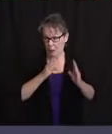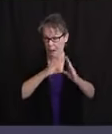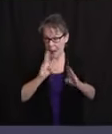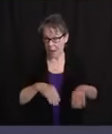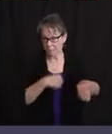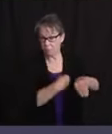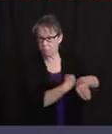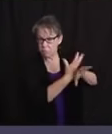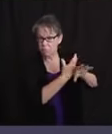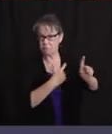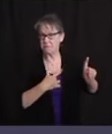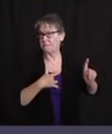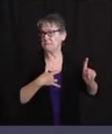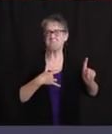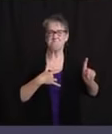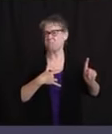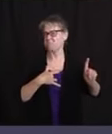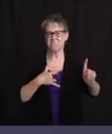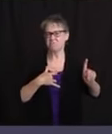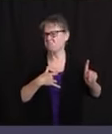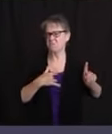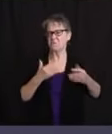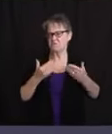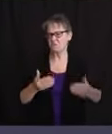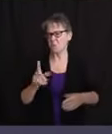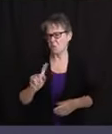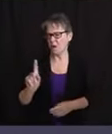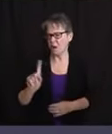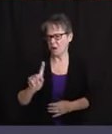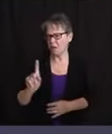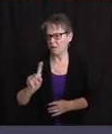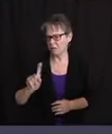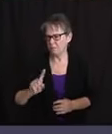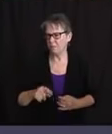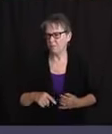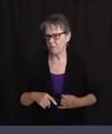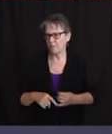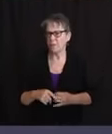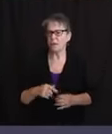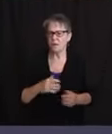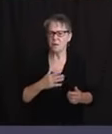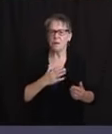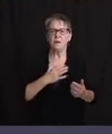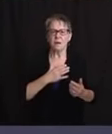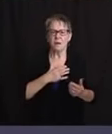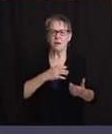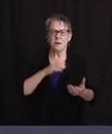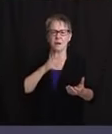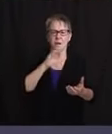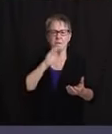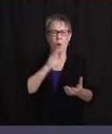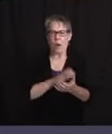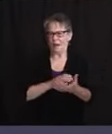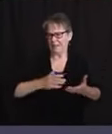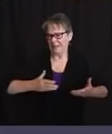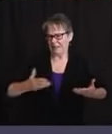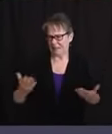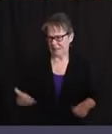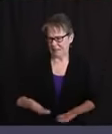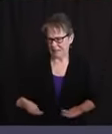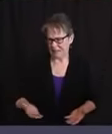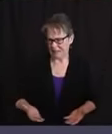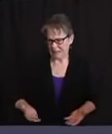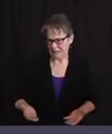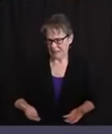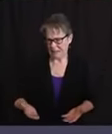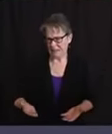the website is NJ.org. And they're doing extraordinary work across the whole spectrum